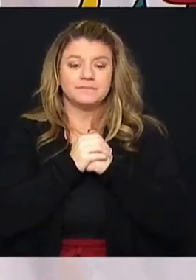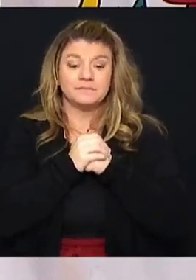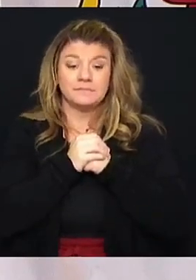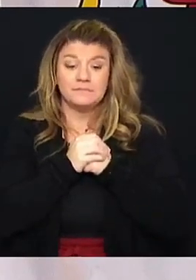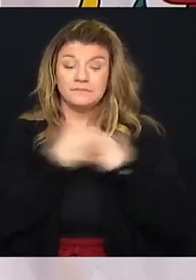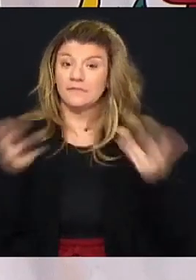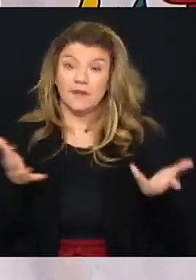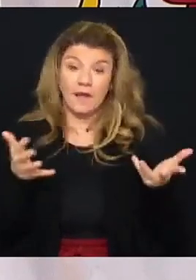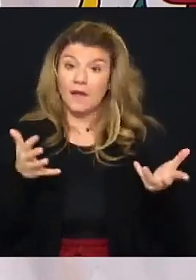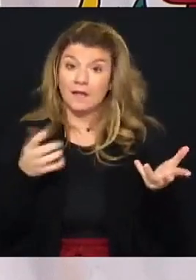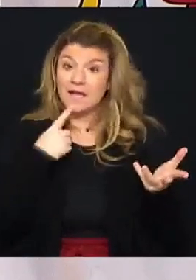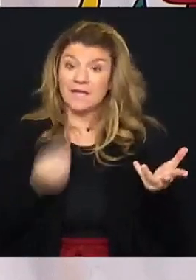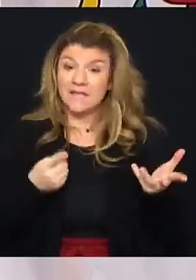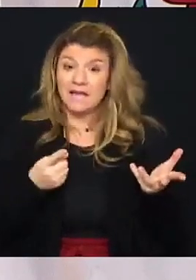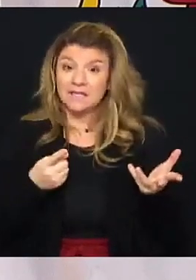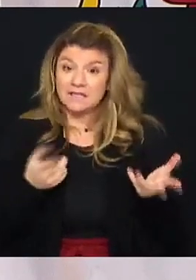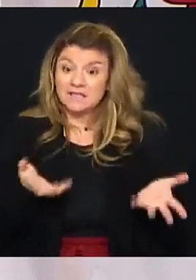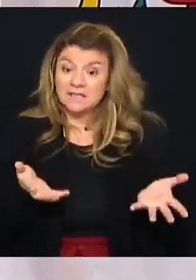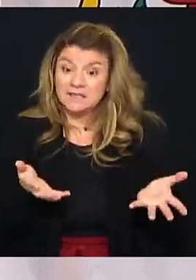Like I said,